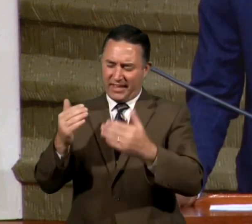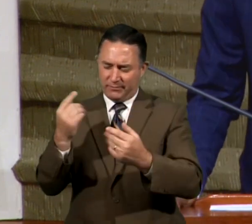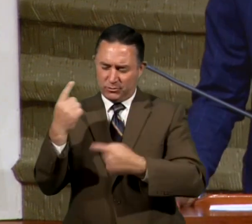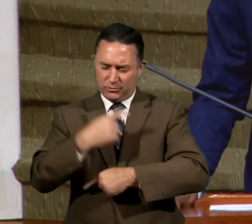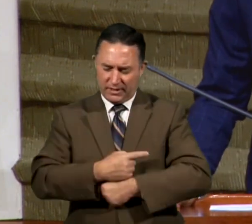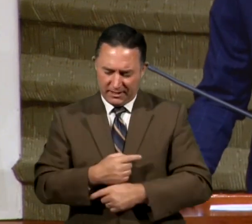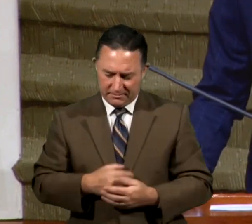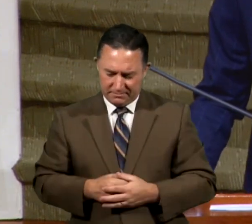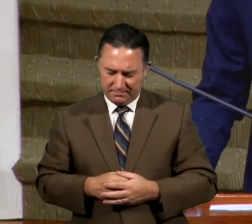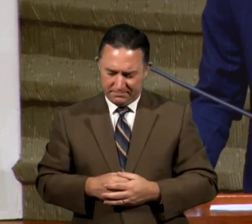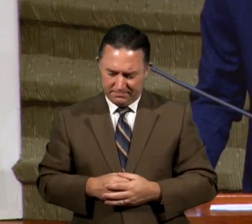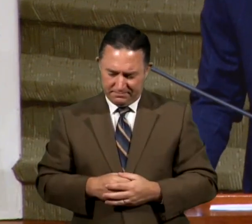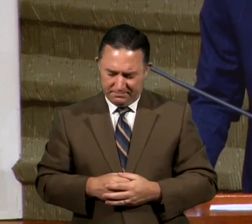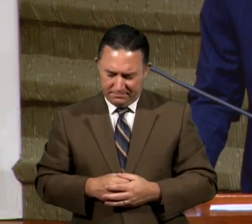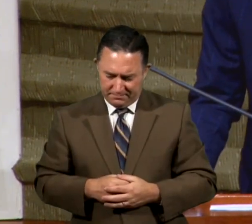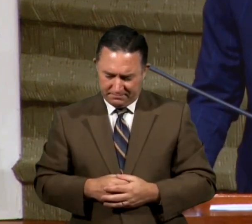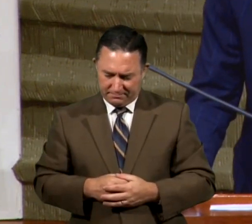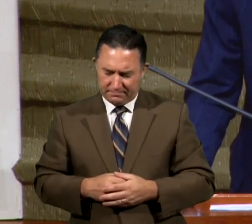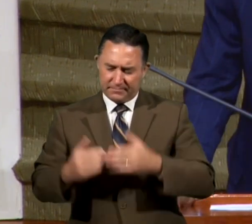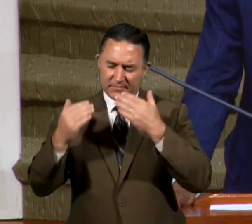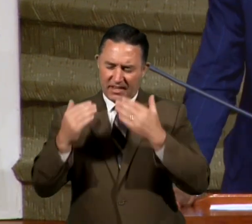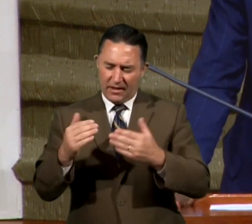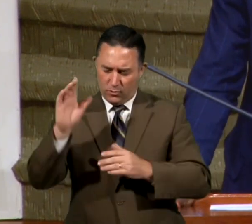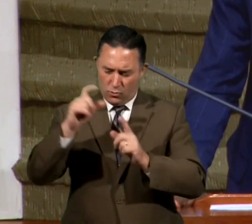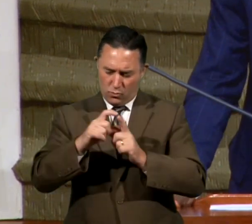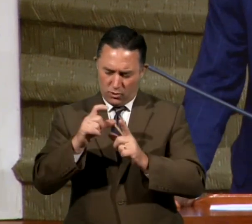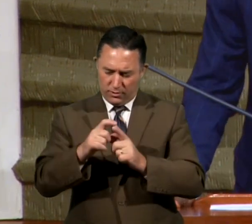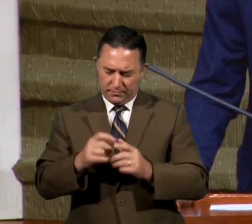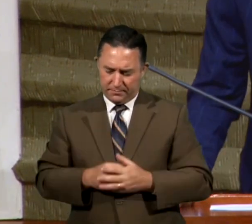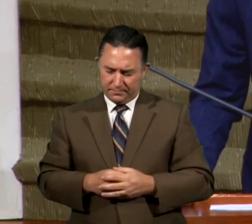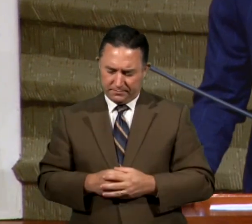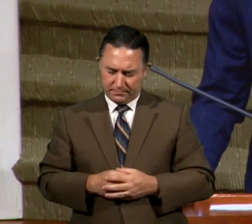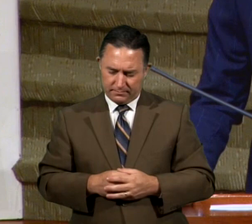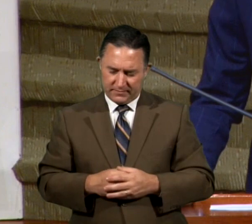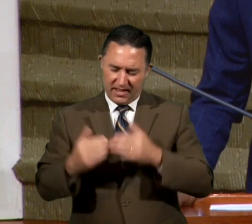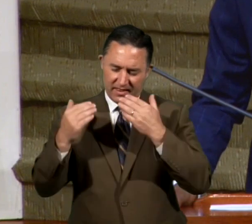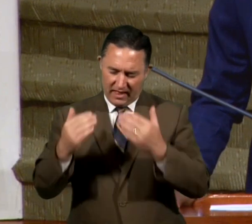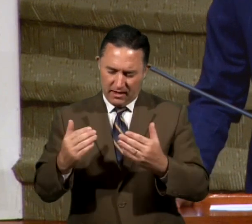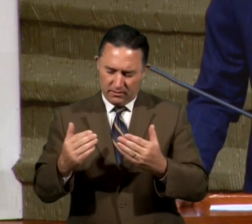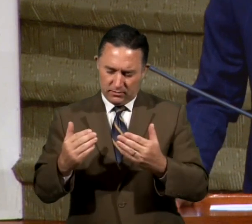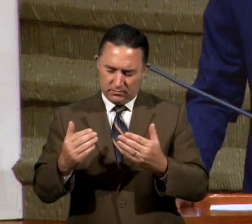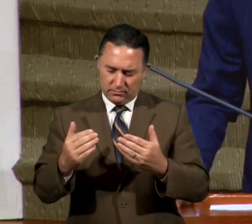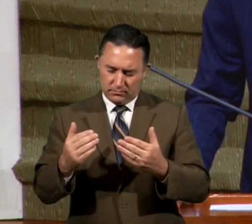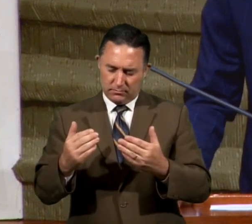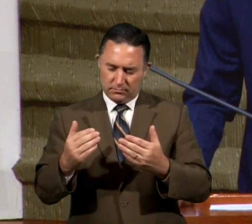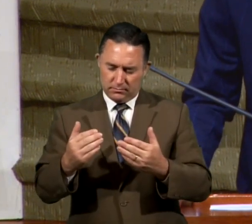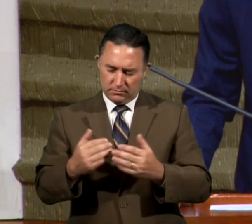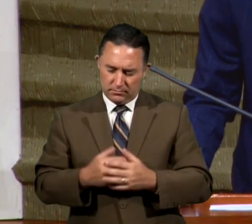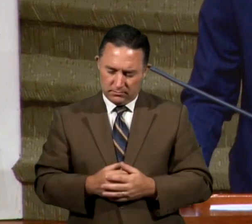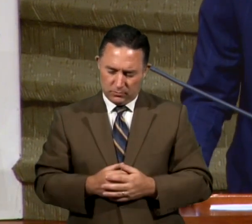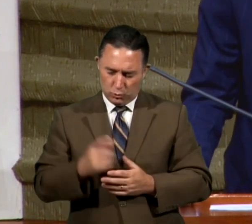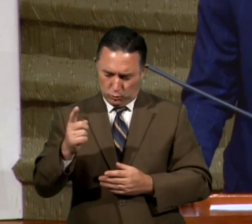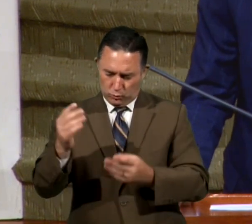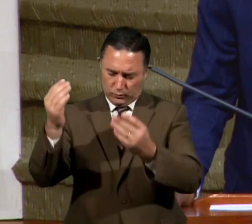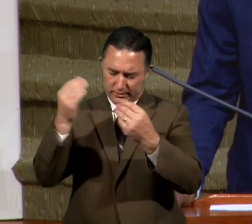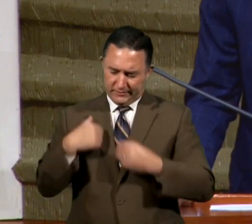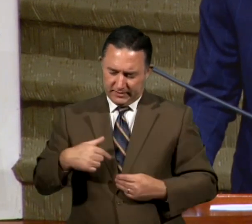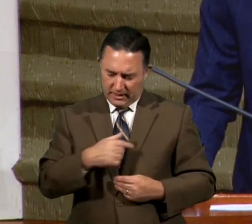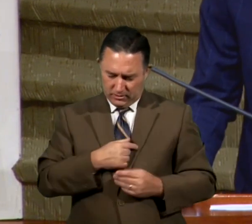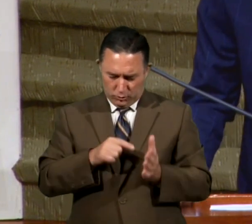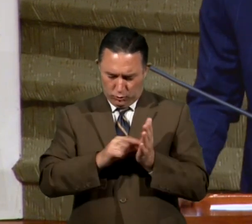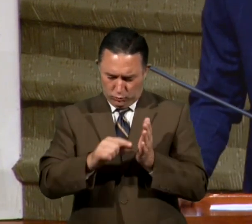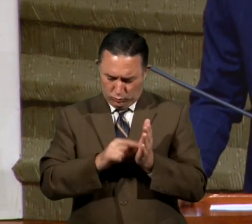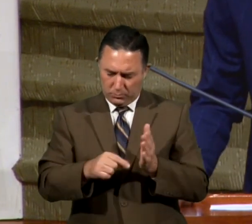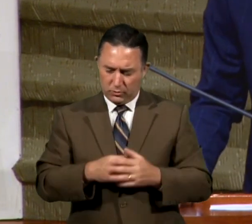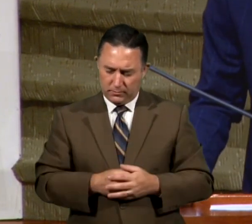today. We thank you for your word. We thank you for what you've given us in the